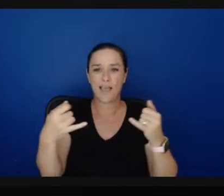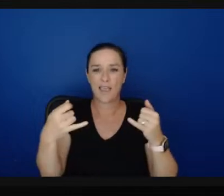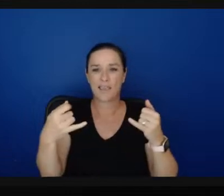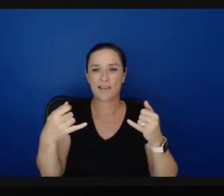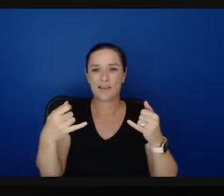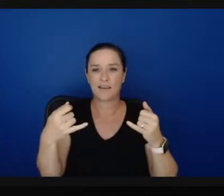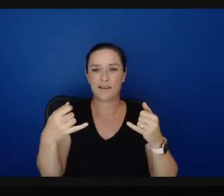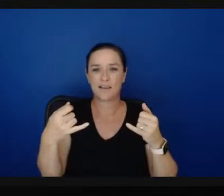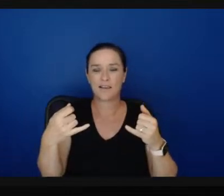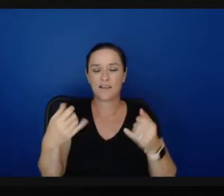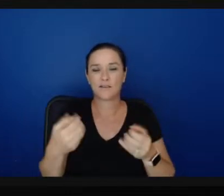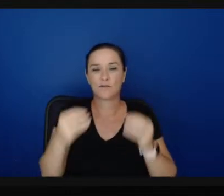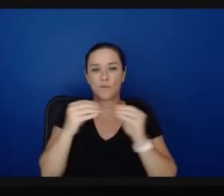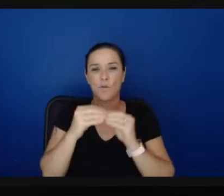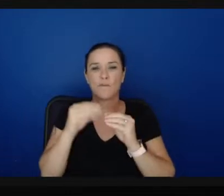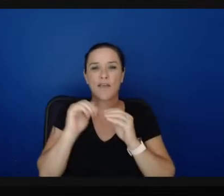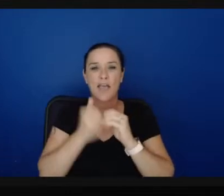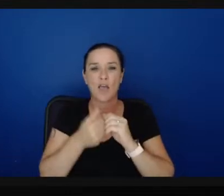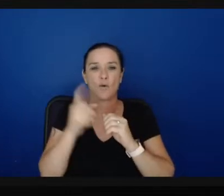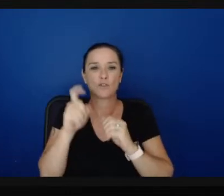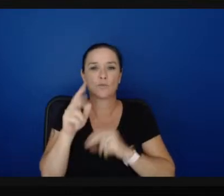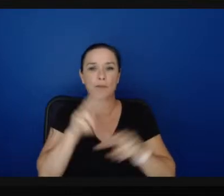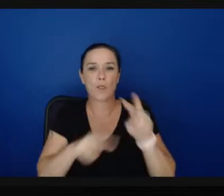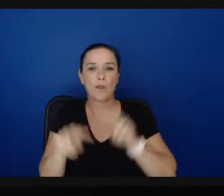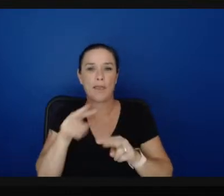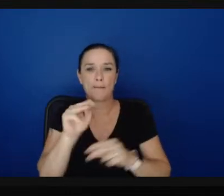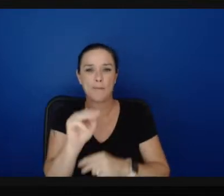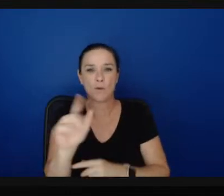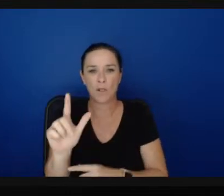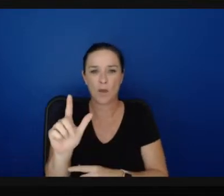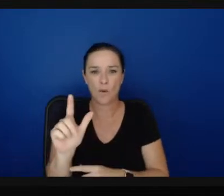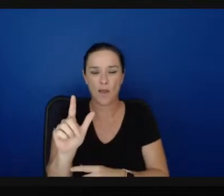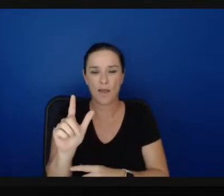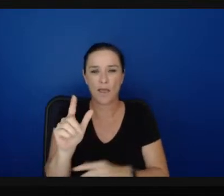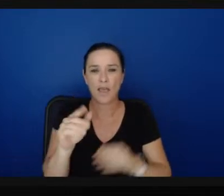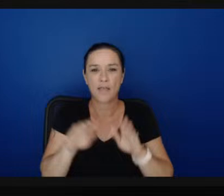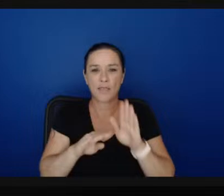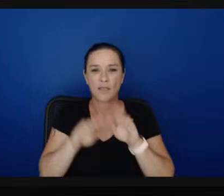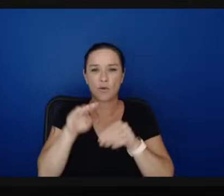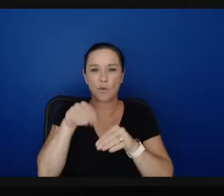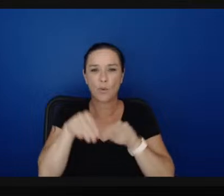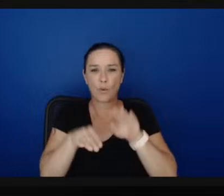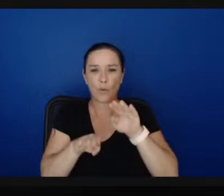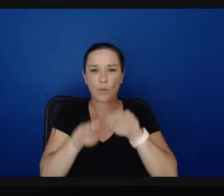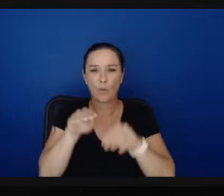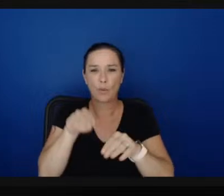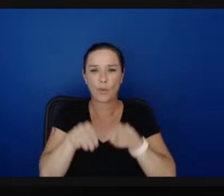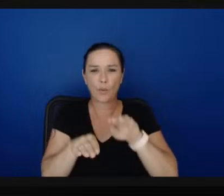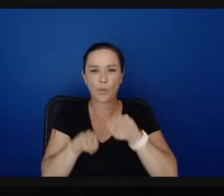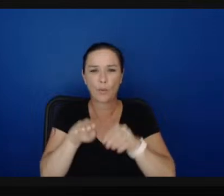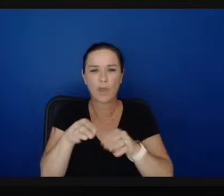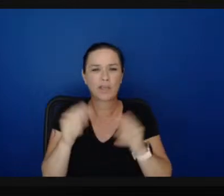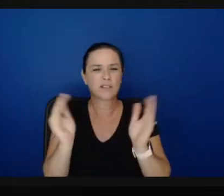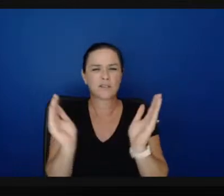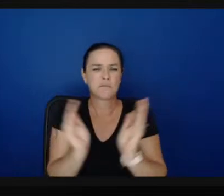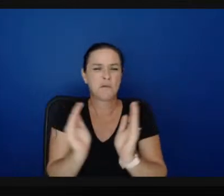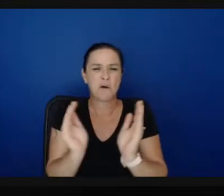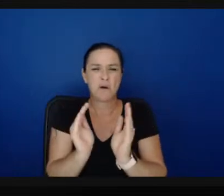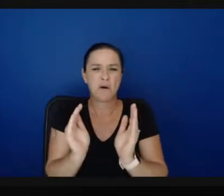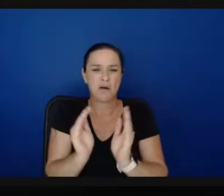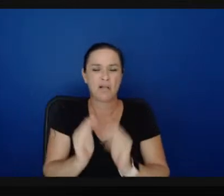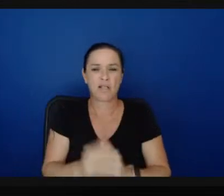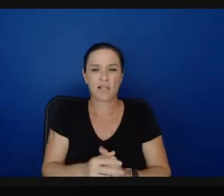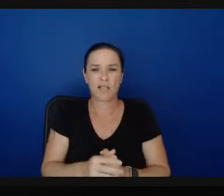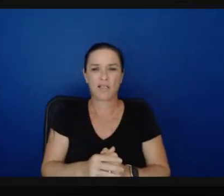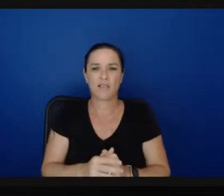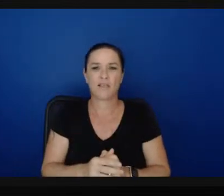actually more of how we should be looking at Mauna Loa. These small variations that we see day to day, they're small. They should be just that subtle. We're